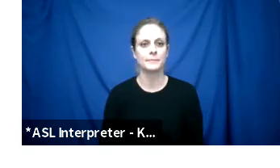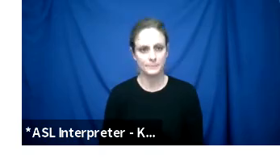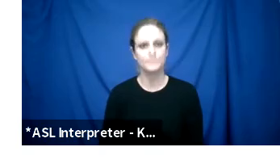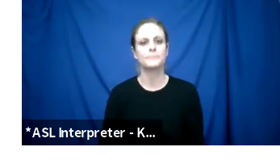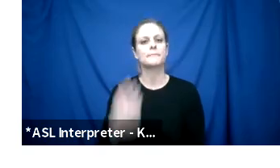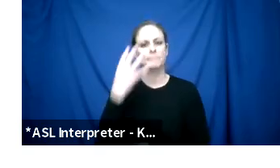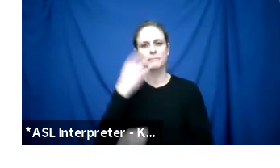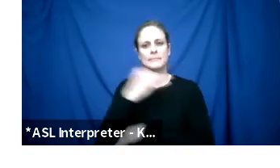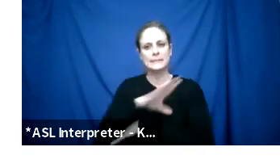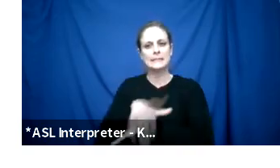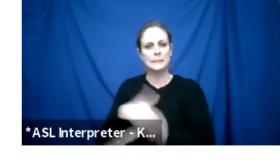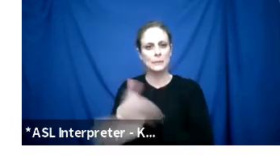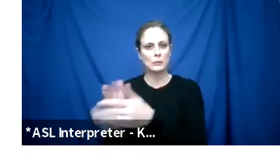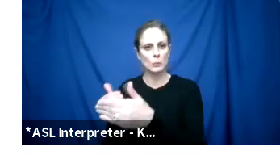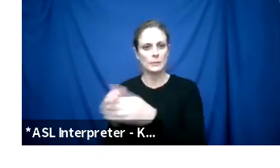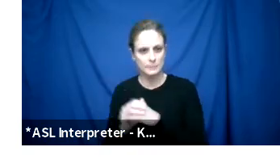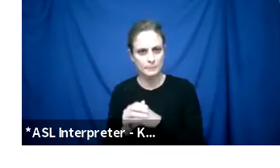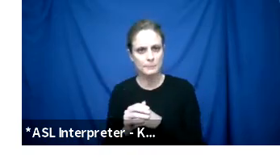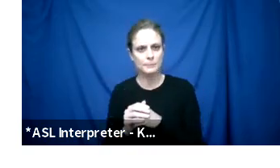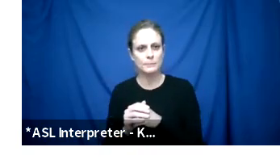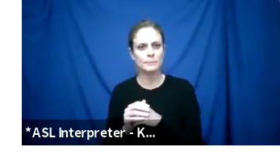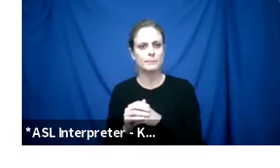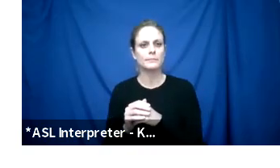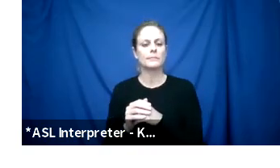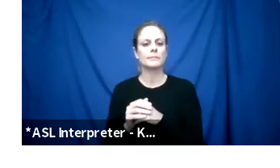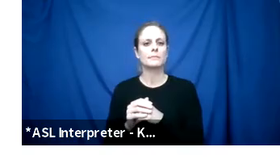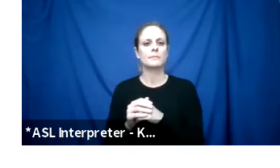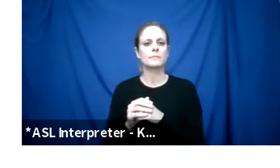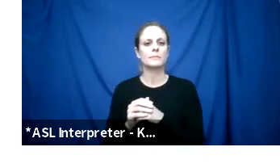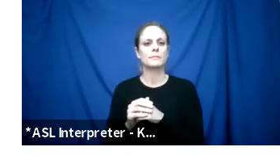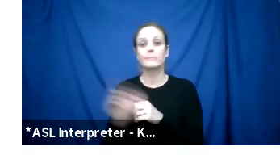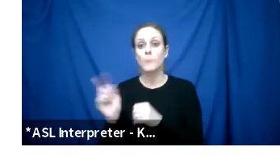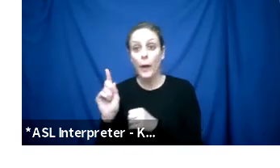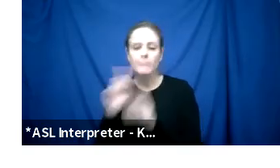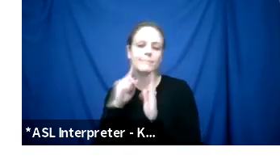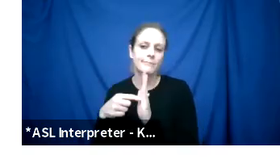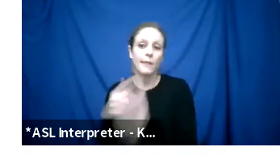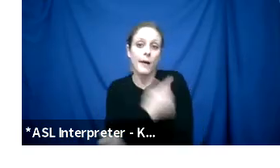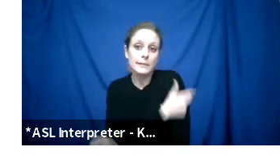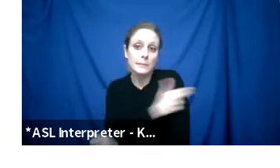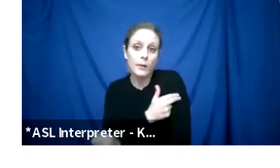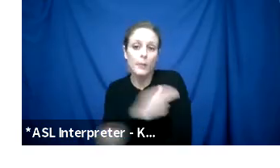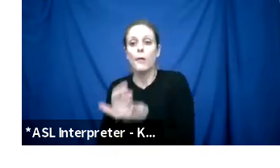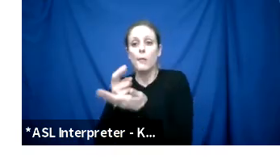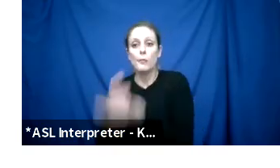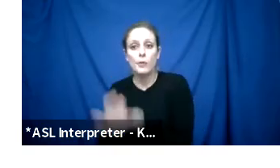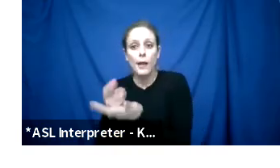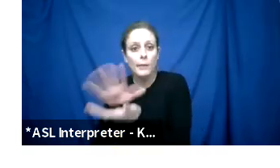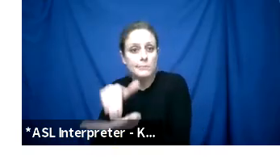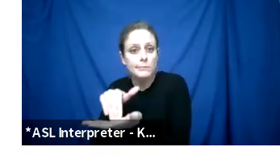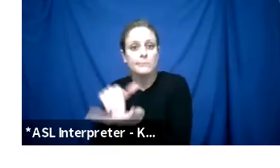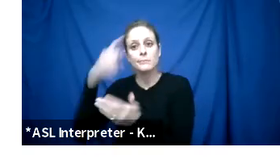Okay, so patient sleeping rooms provided in hospitals, rehabilitation facilities,